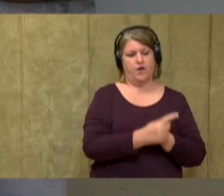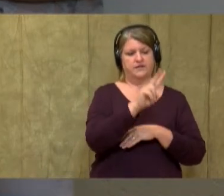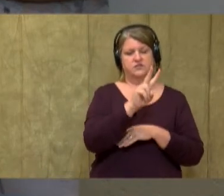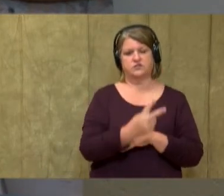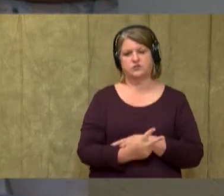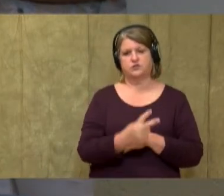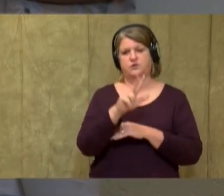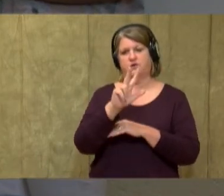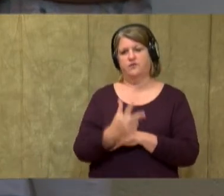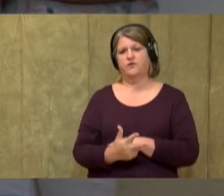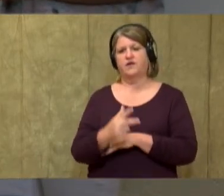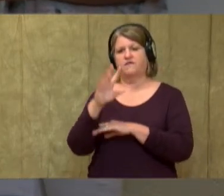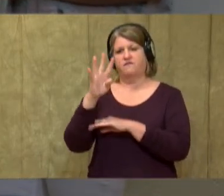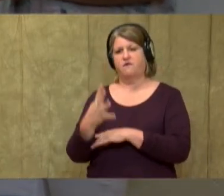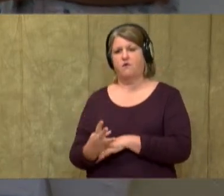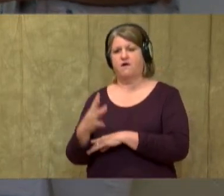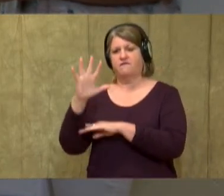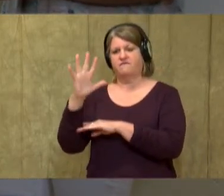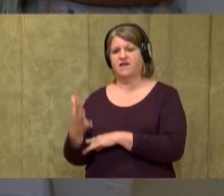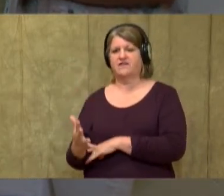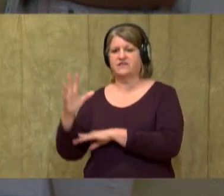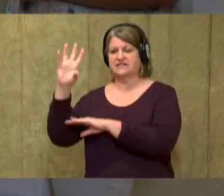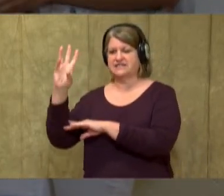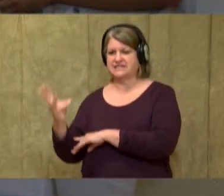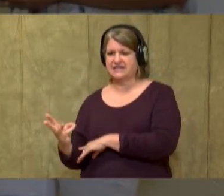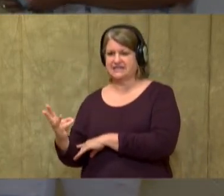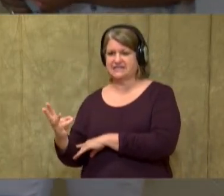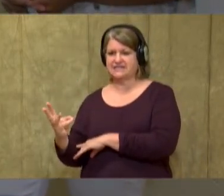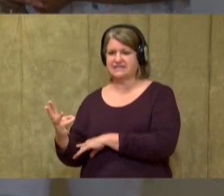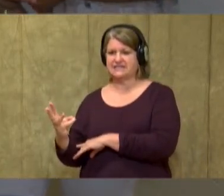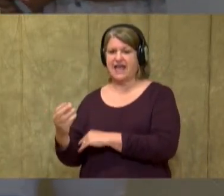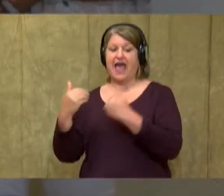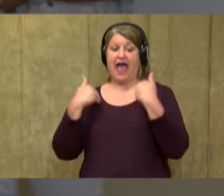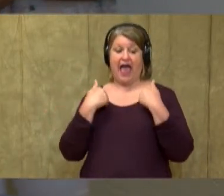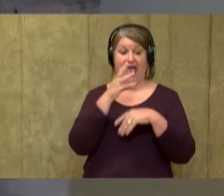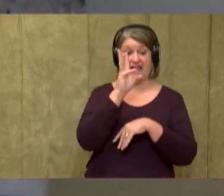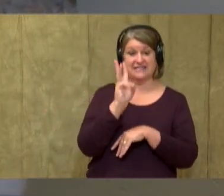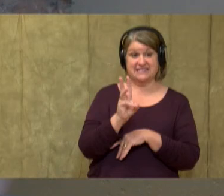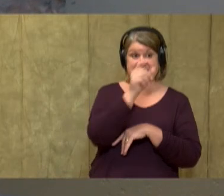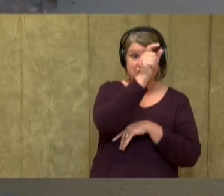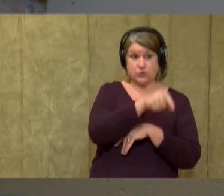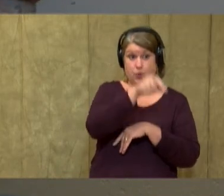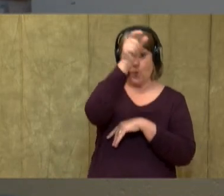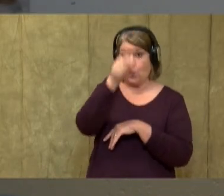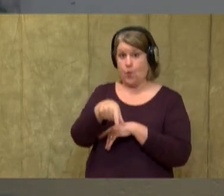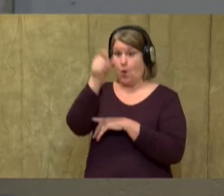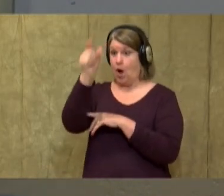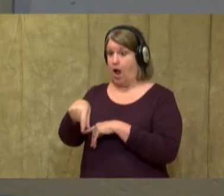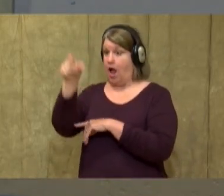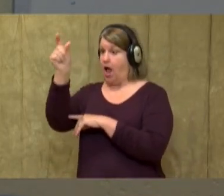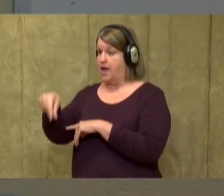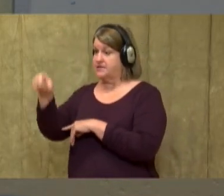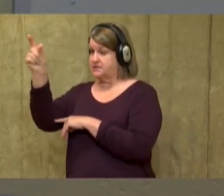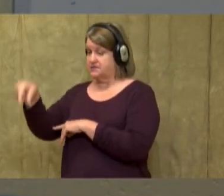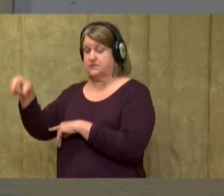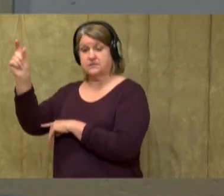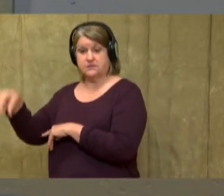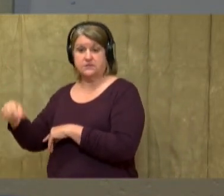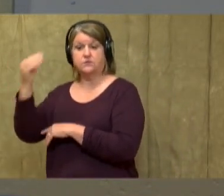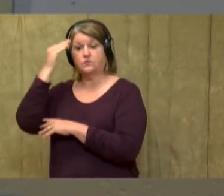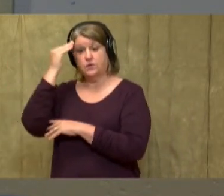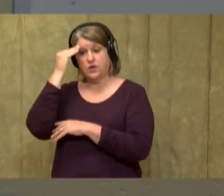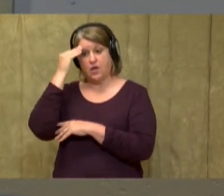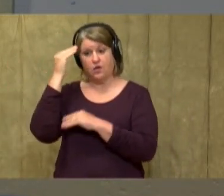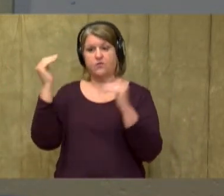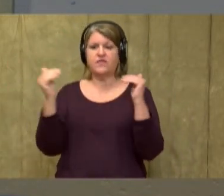2, 3, 4, 5, 6. I had 6 rods. We know that that gives us